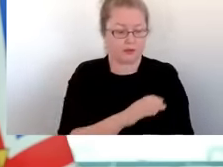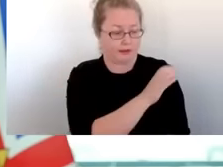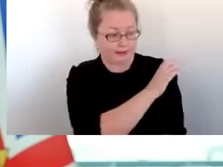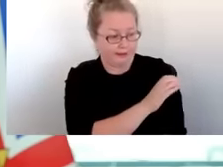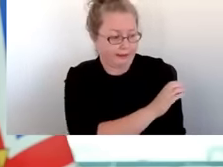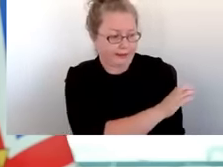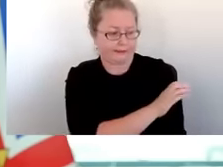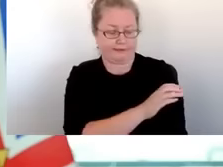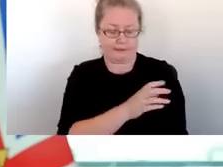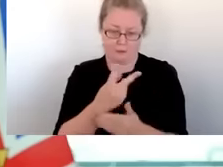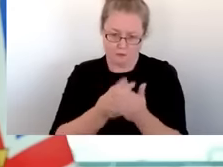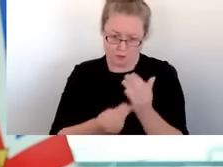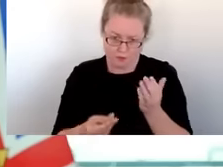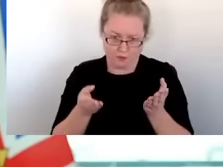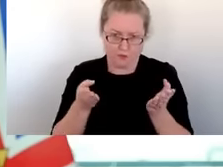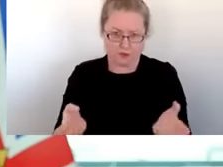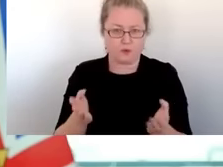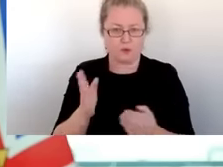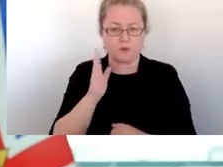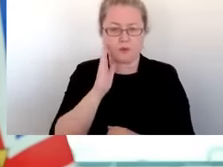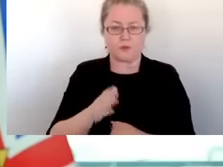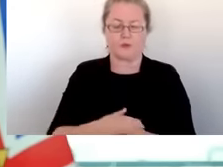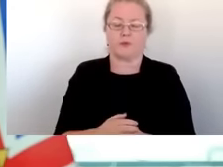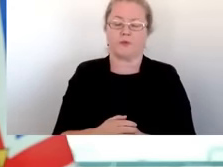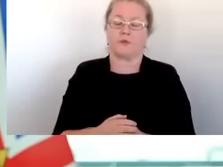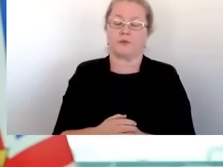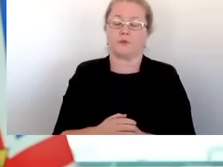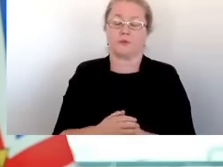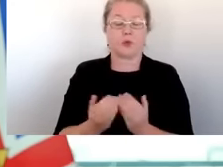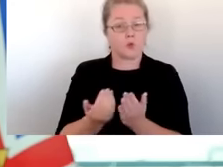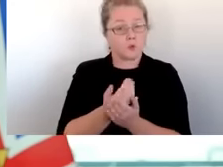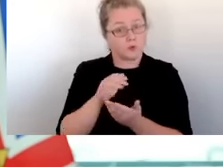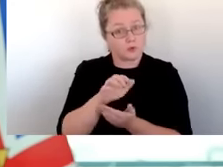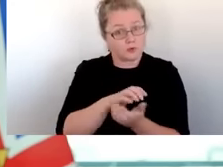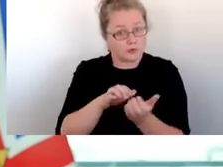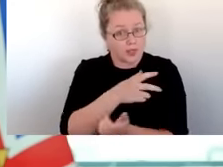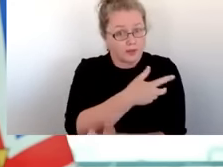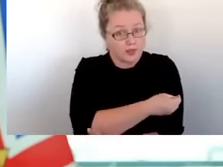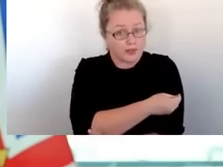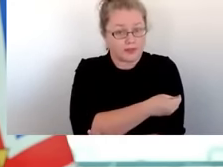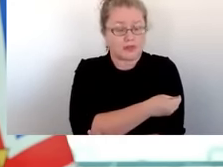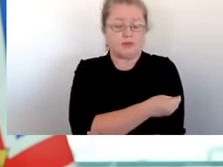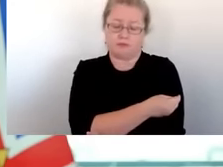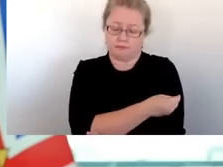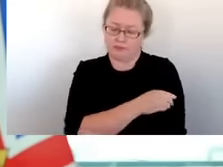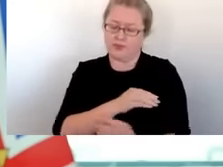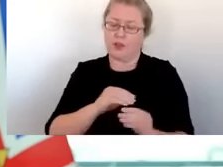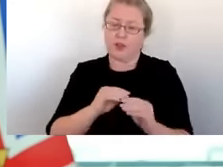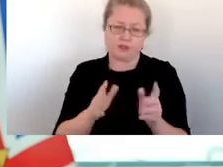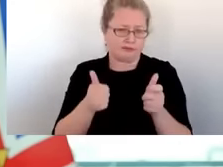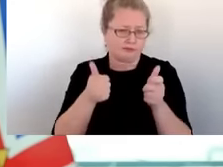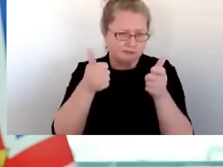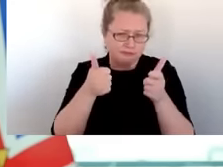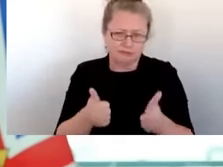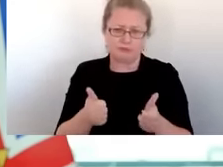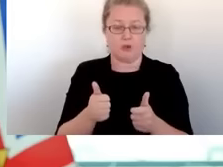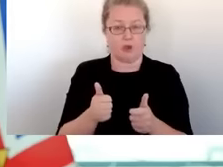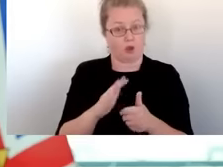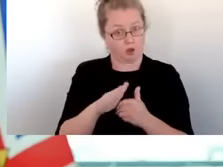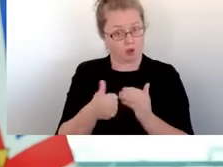Now, just to remind you that this new combination bivalent vaccine will obviously provide very good protection.